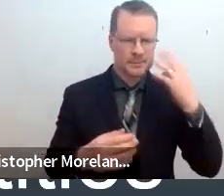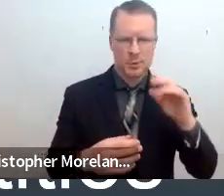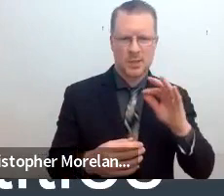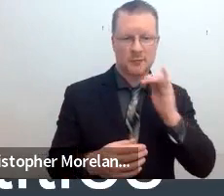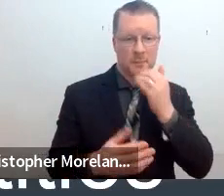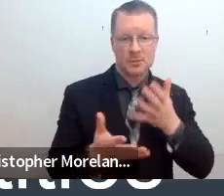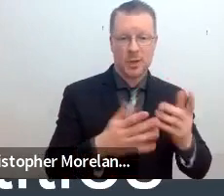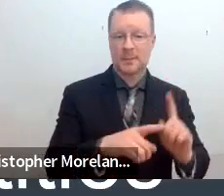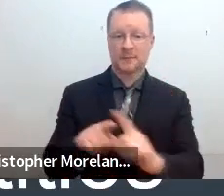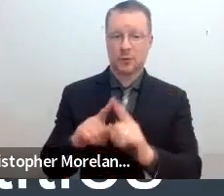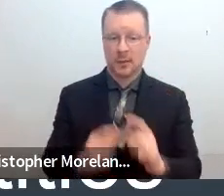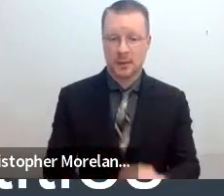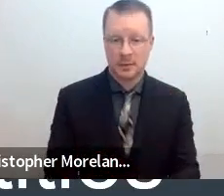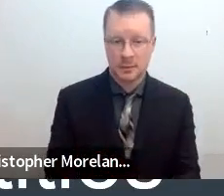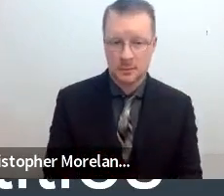experience these